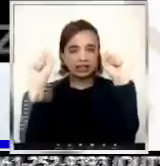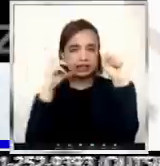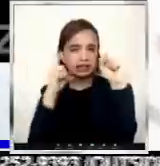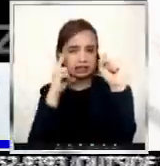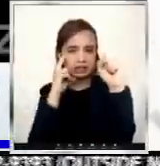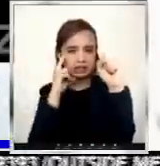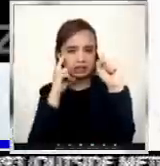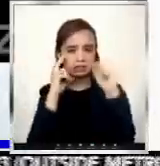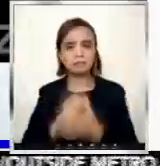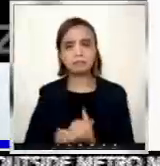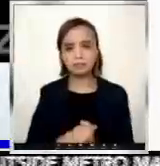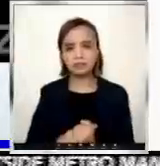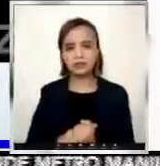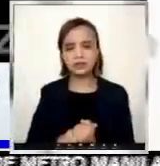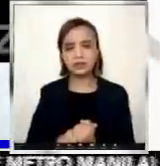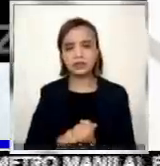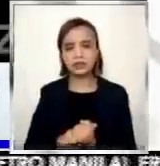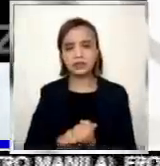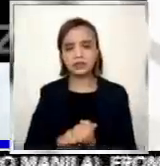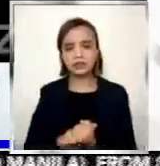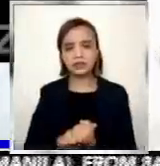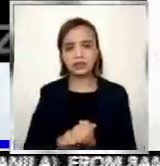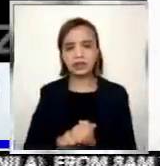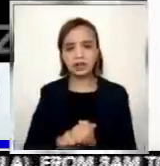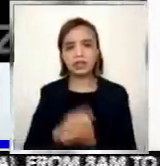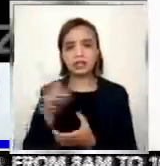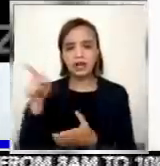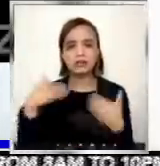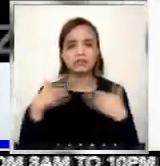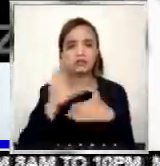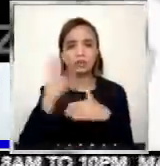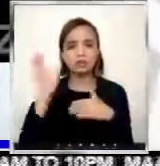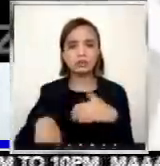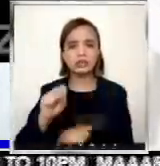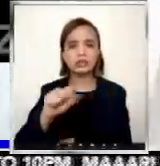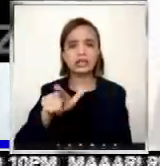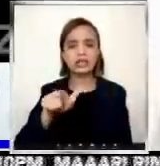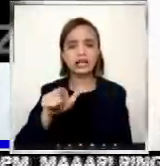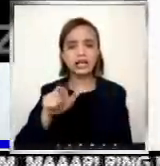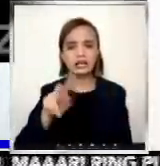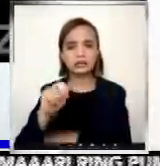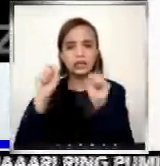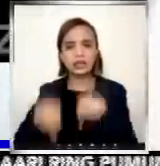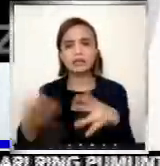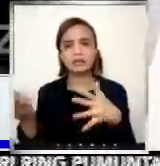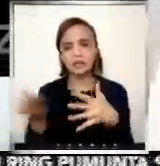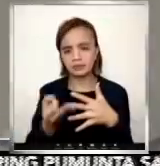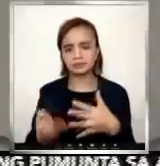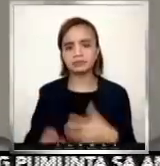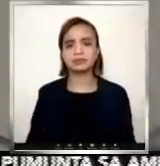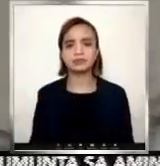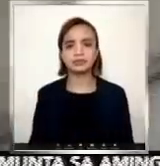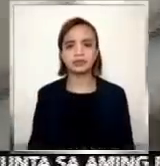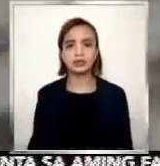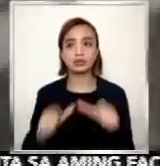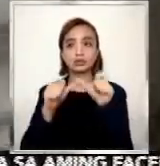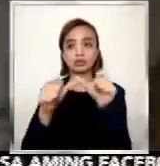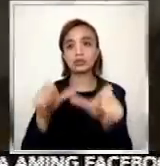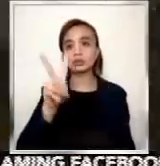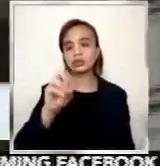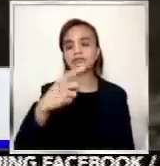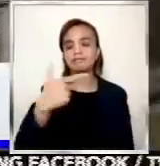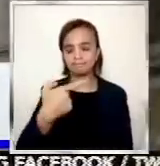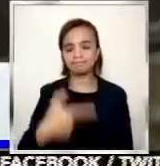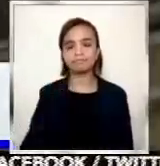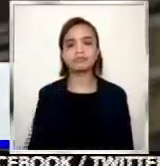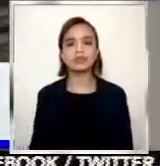updated the complete SALN on file with the Office of the Ombudsman. until 2020. Okay. Para mabigyang linaw